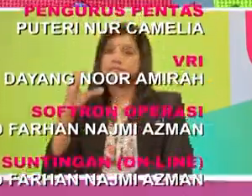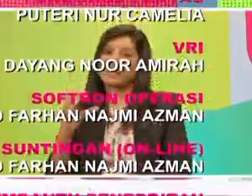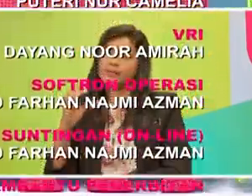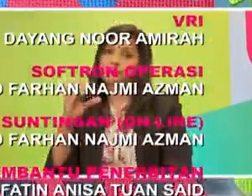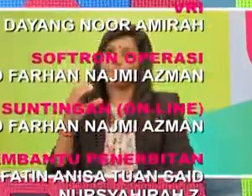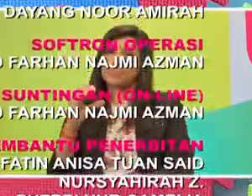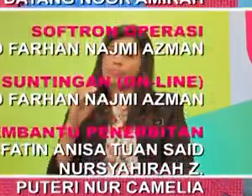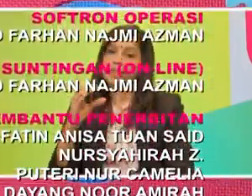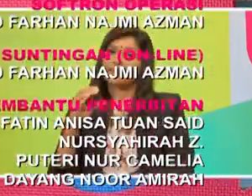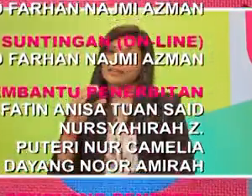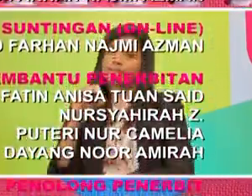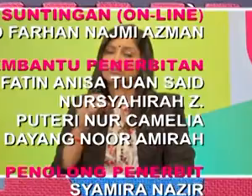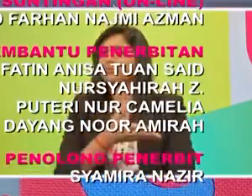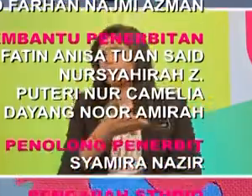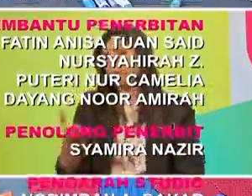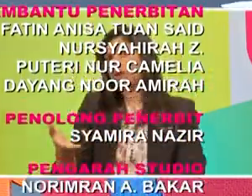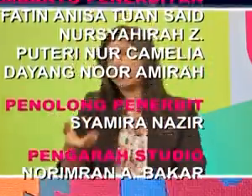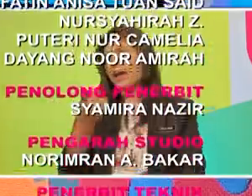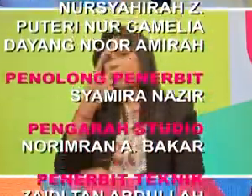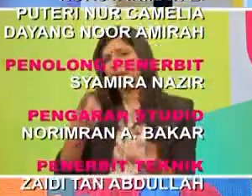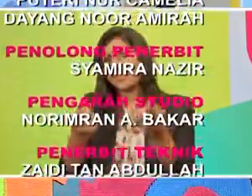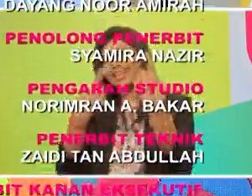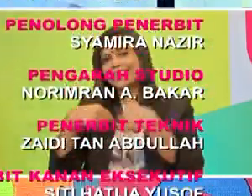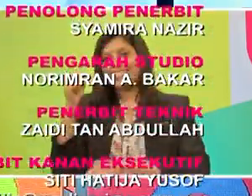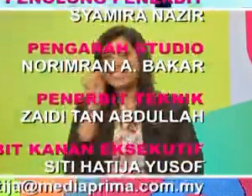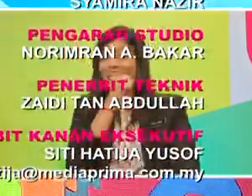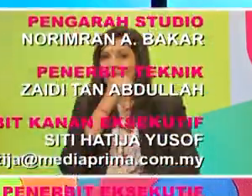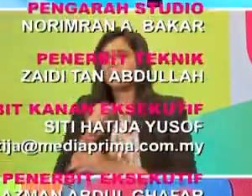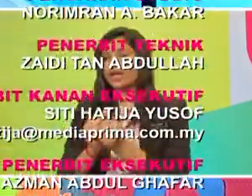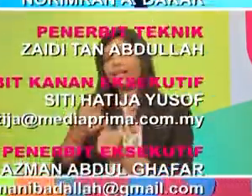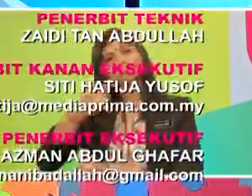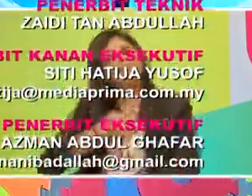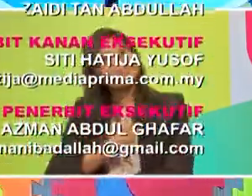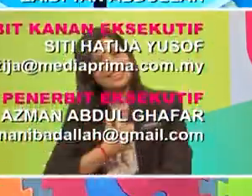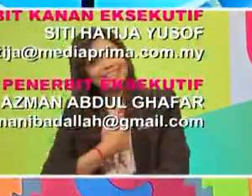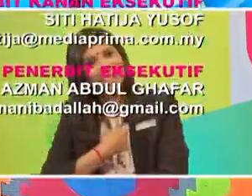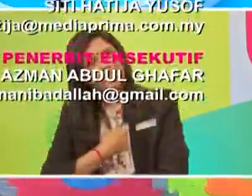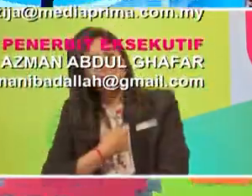ABC. Won't you come and sing with me?